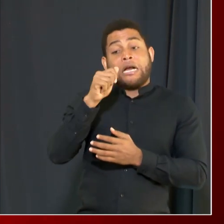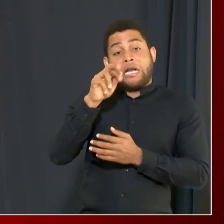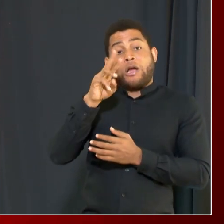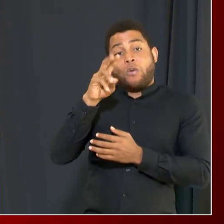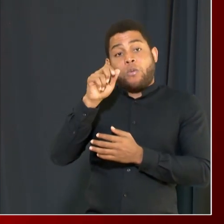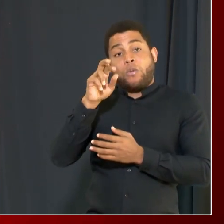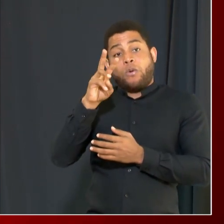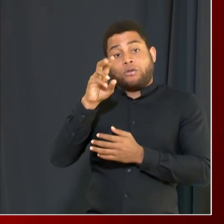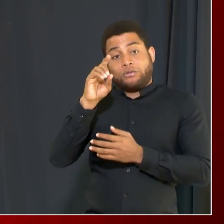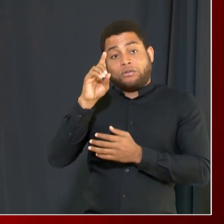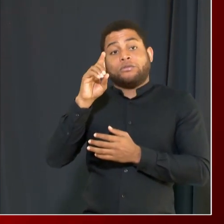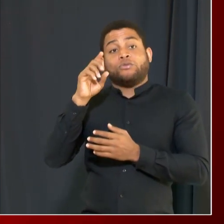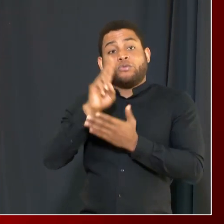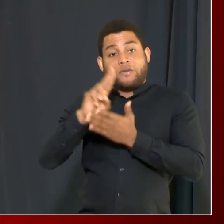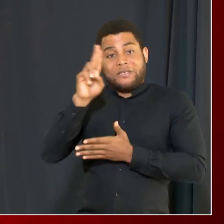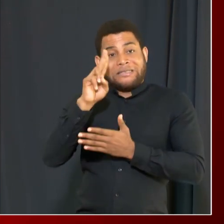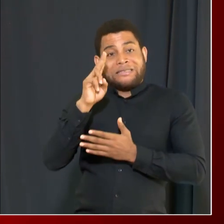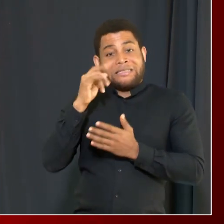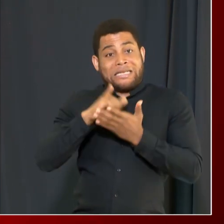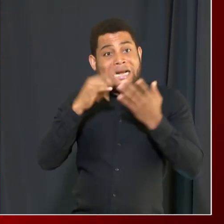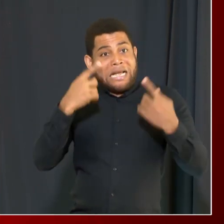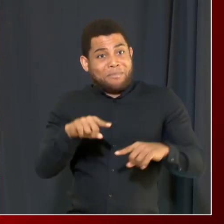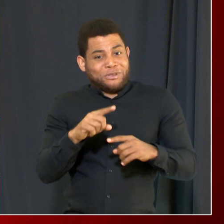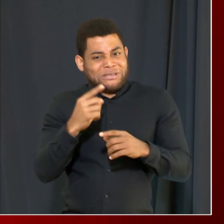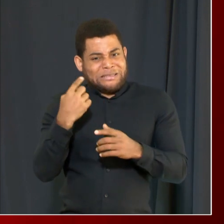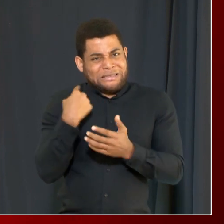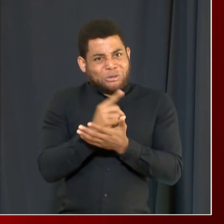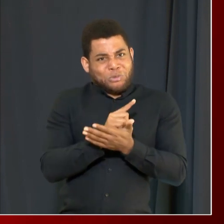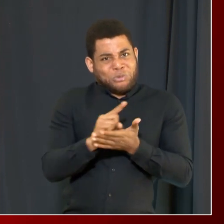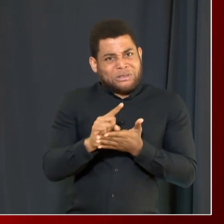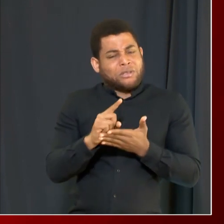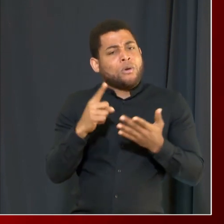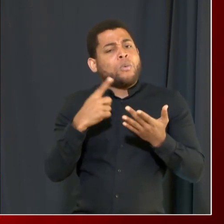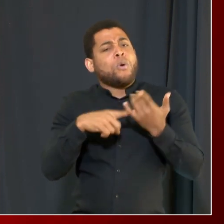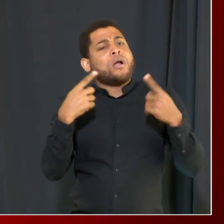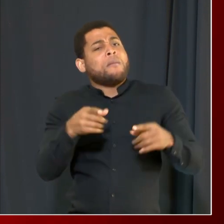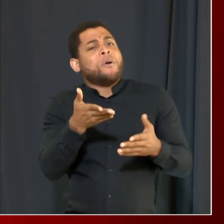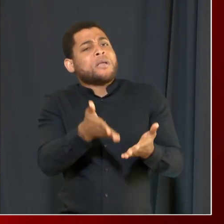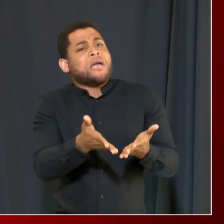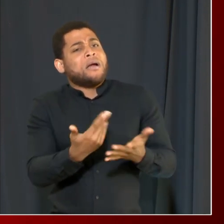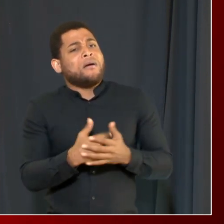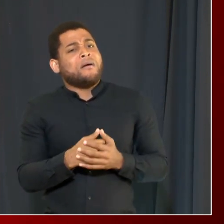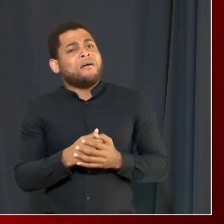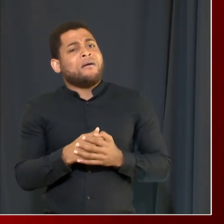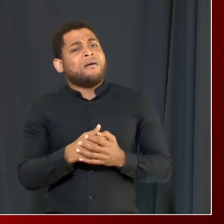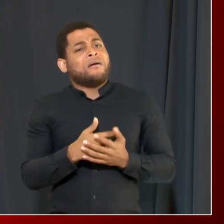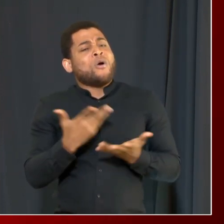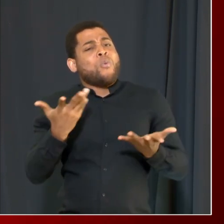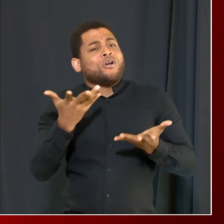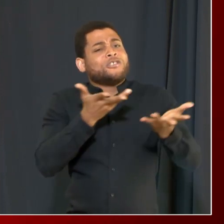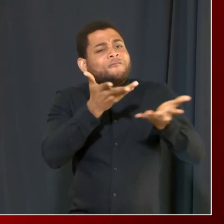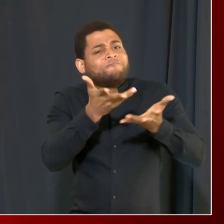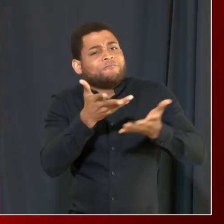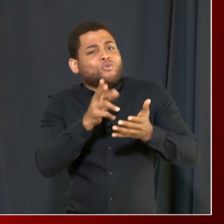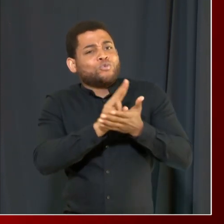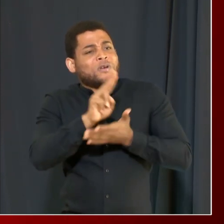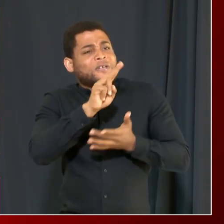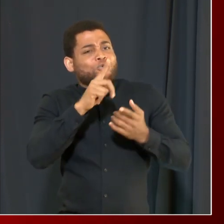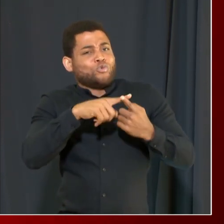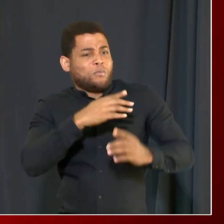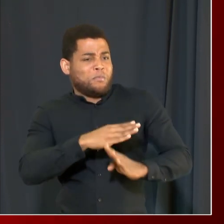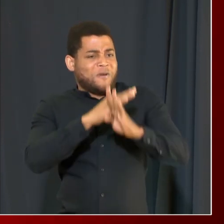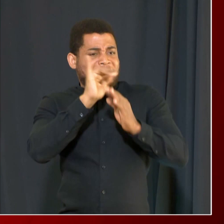response being tailored to Georgia Avenue? And what communication has there been with the university in terms of preventing future incidents of that?